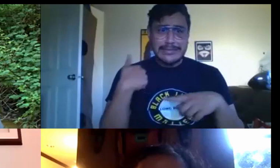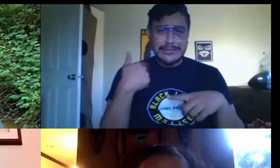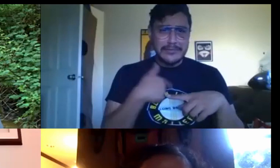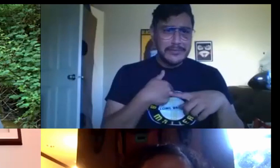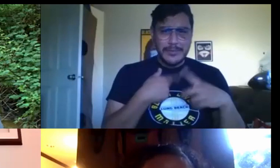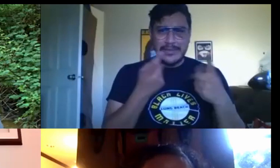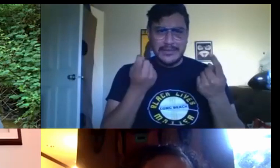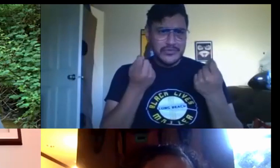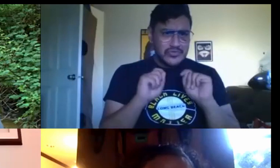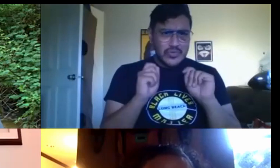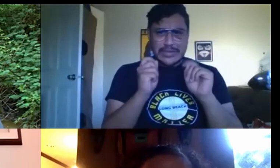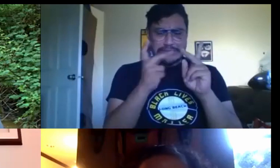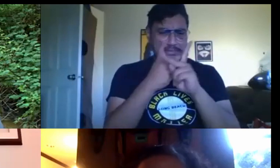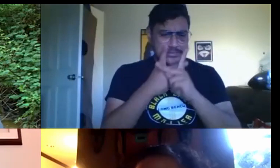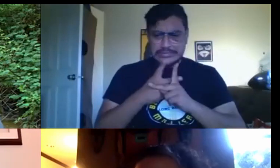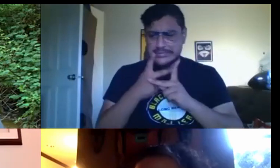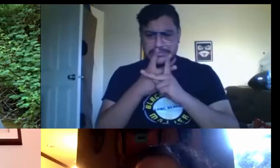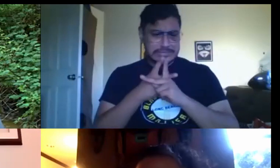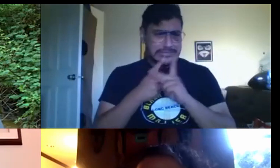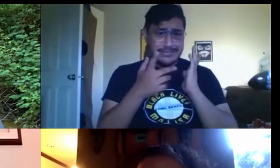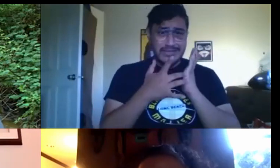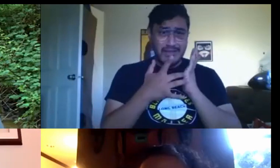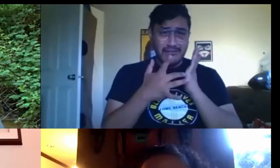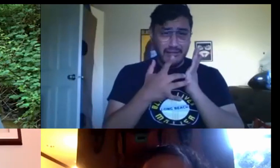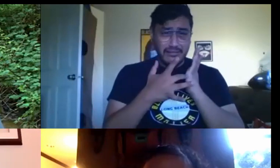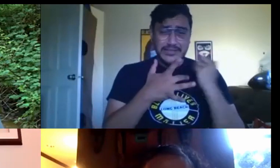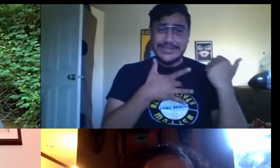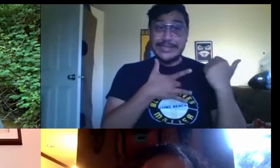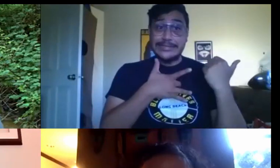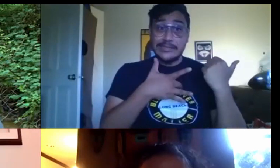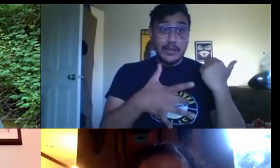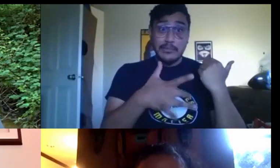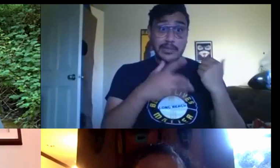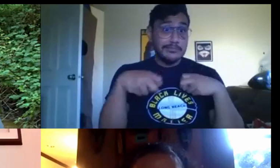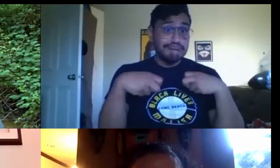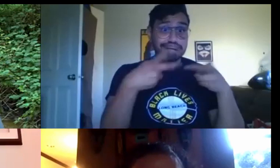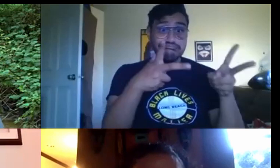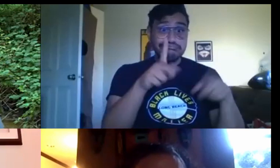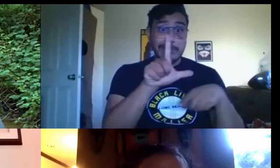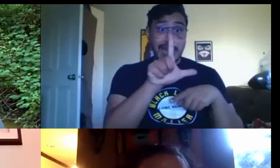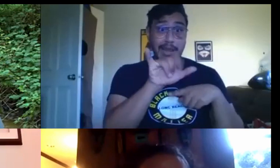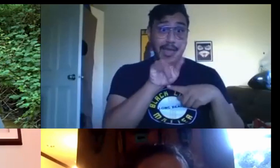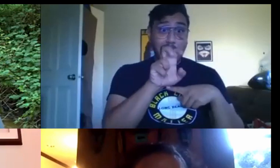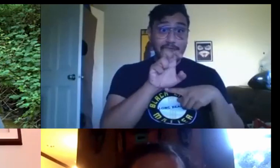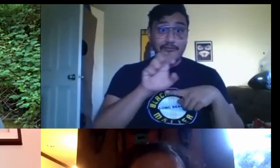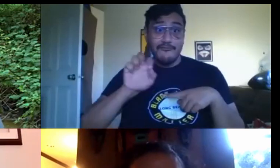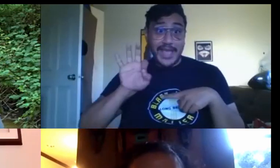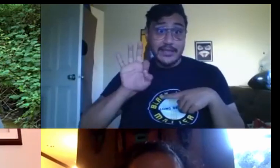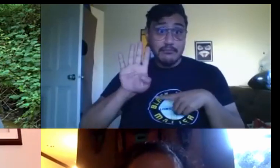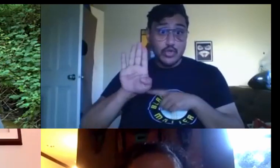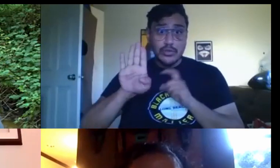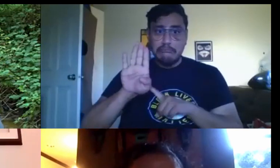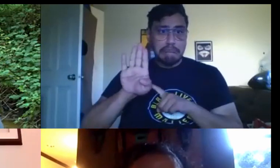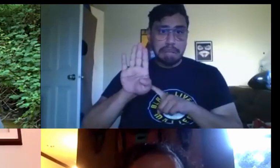our technology. We normally go live on Facebook, but Facebook is not cooperating with